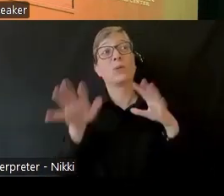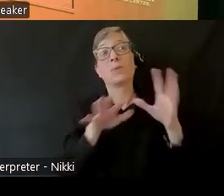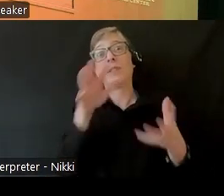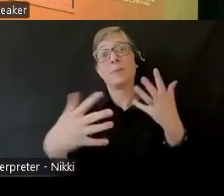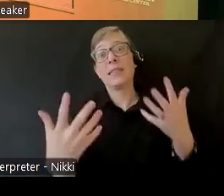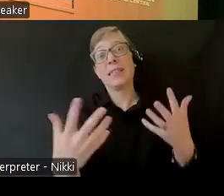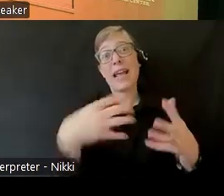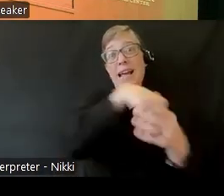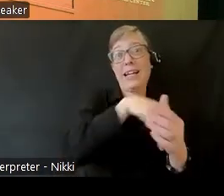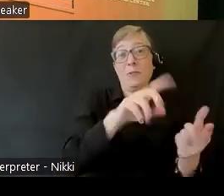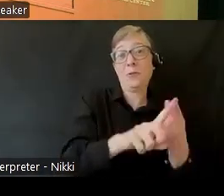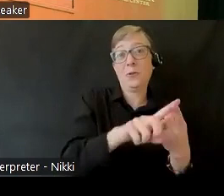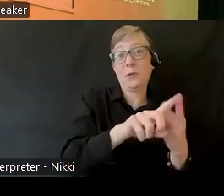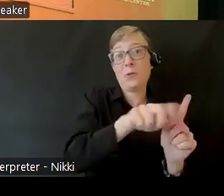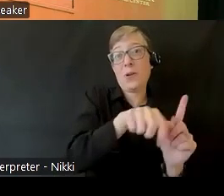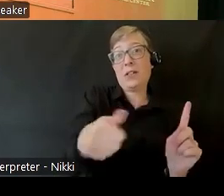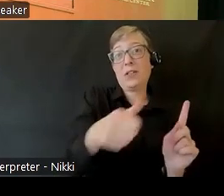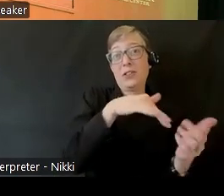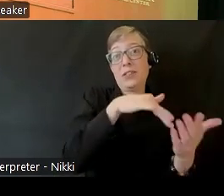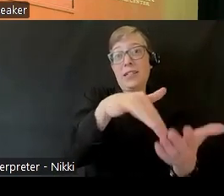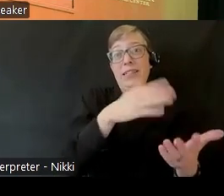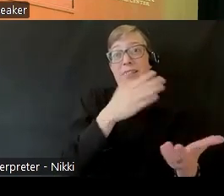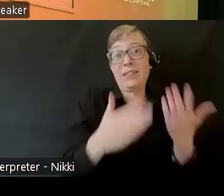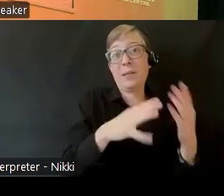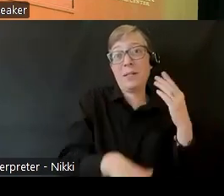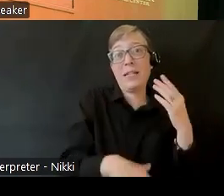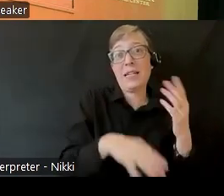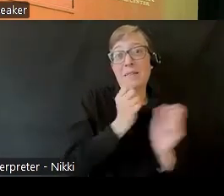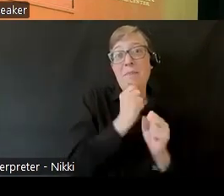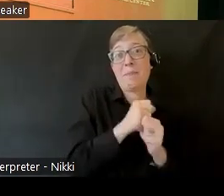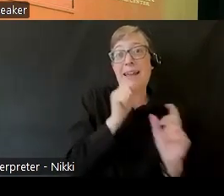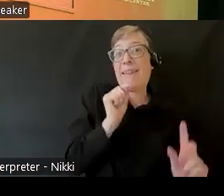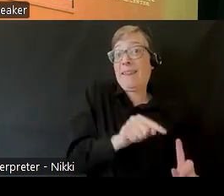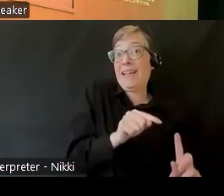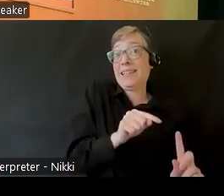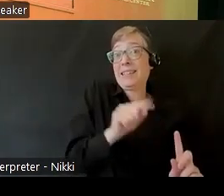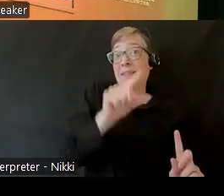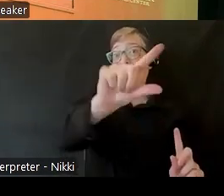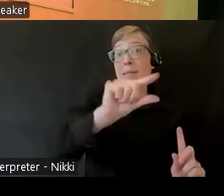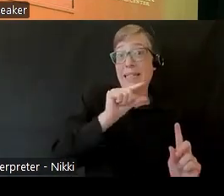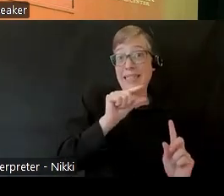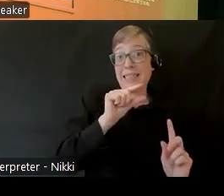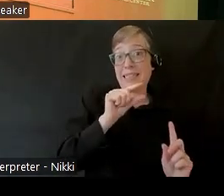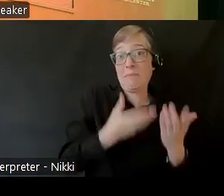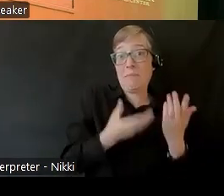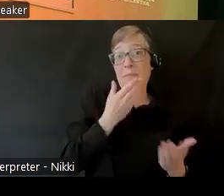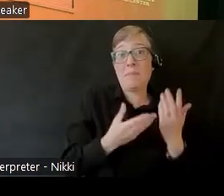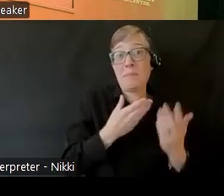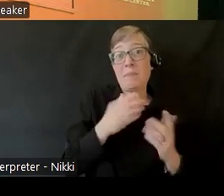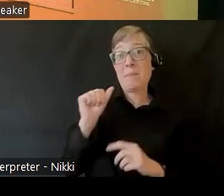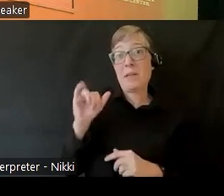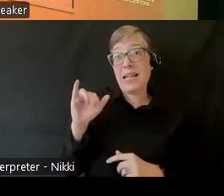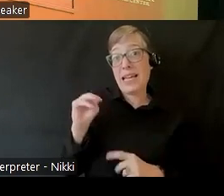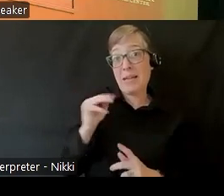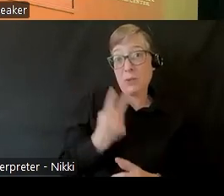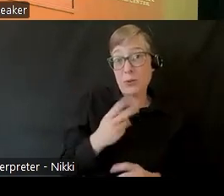economic aim 2 or aim 3 of your study, and kind of like piggyback on what you're trying to do clinically